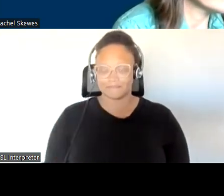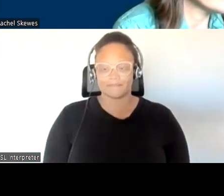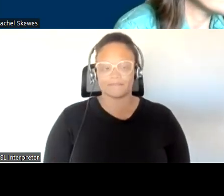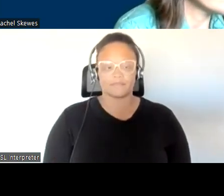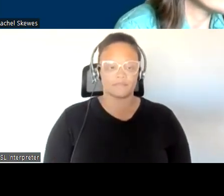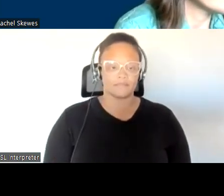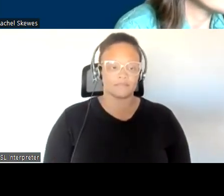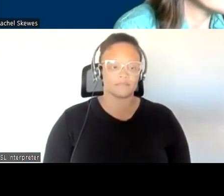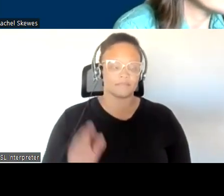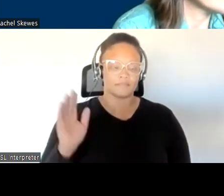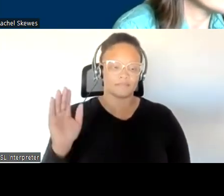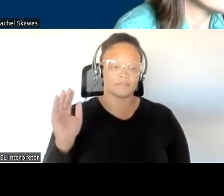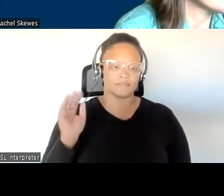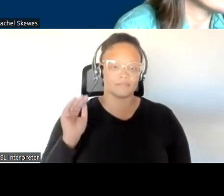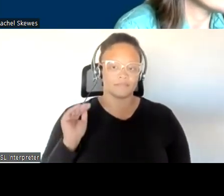Thank you.